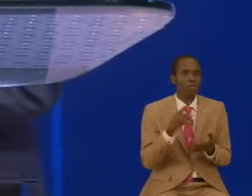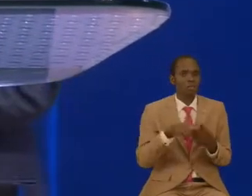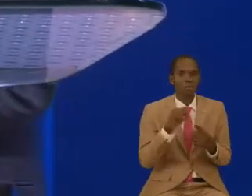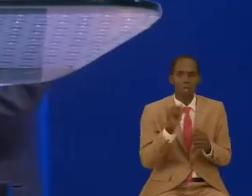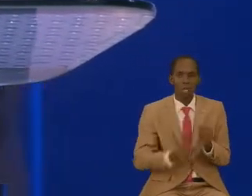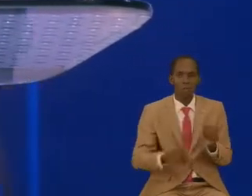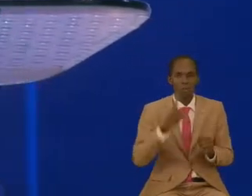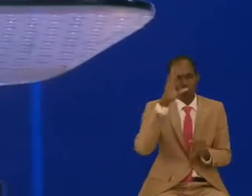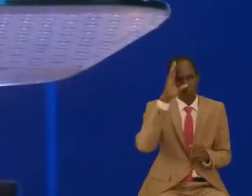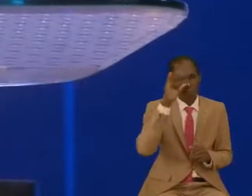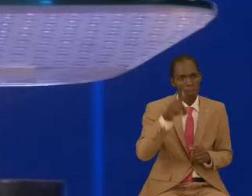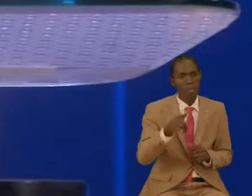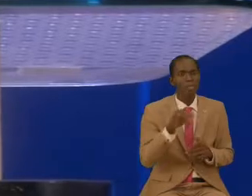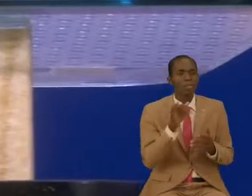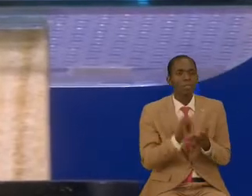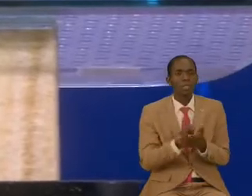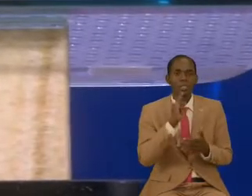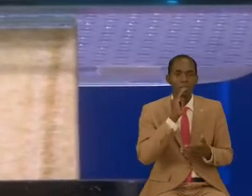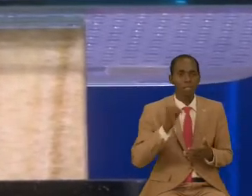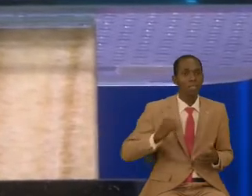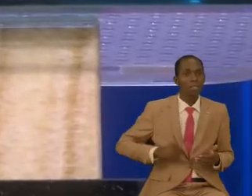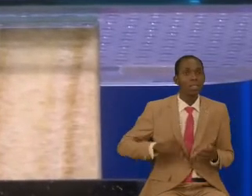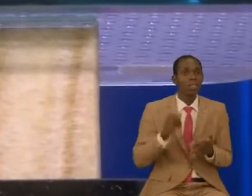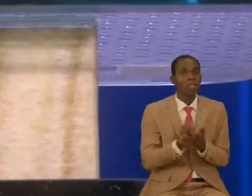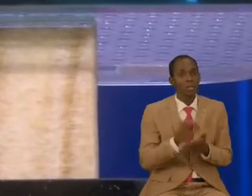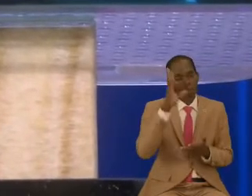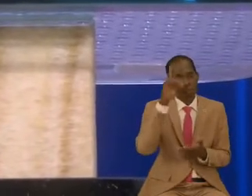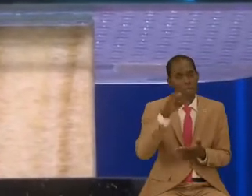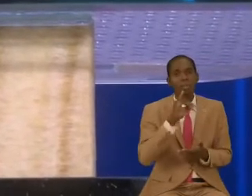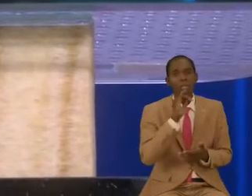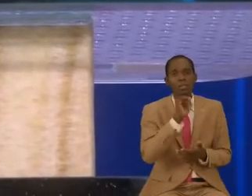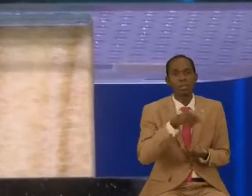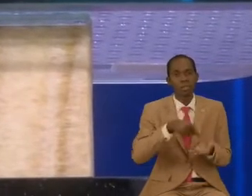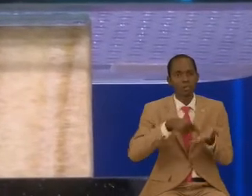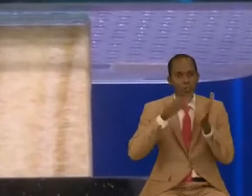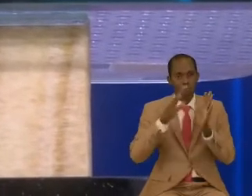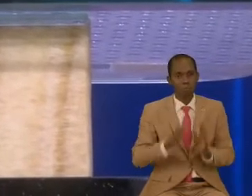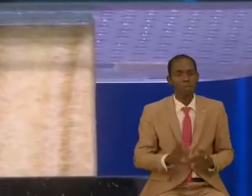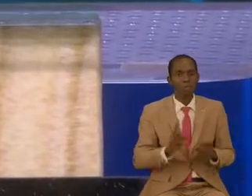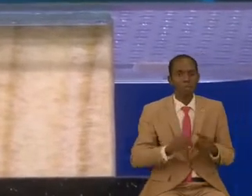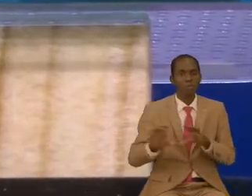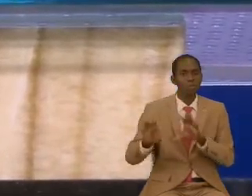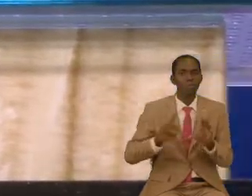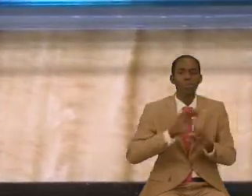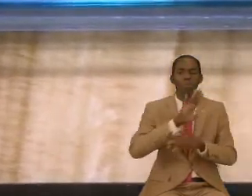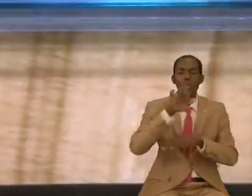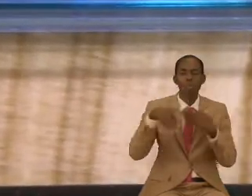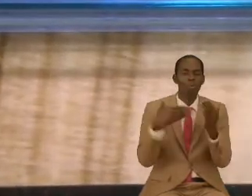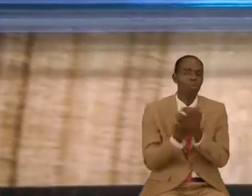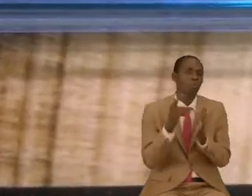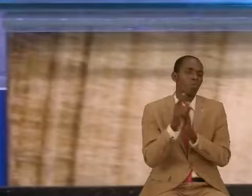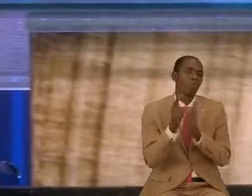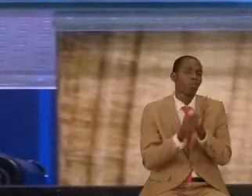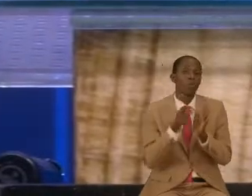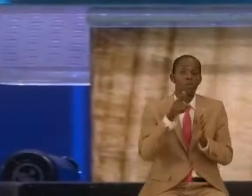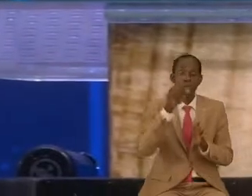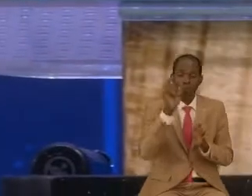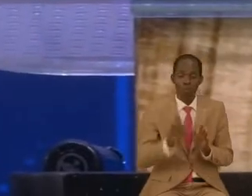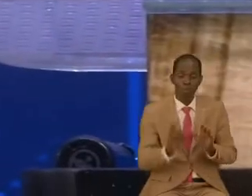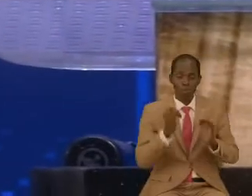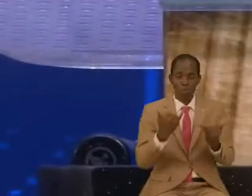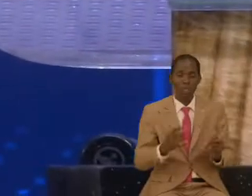is circumcised that he is a debtor to do the whole law. You have to now go back